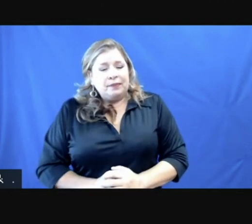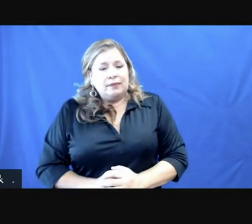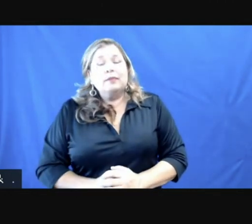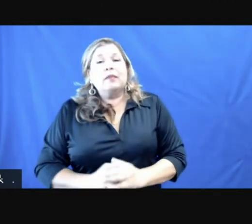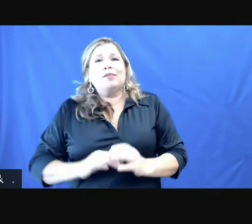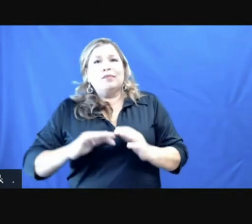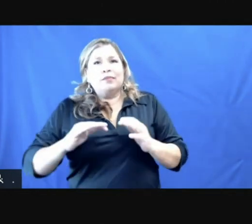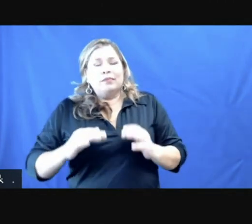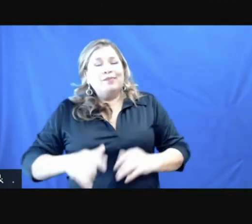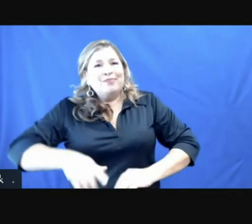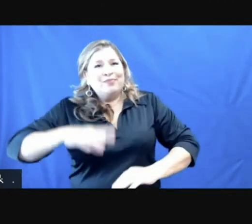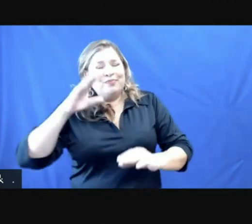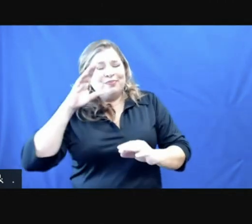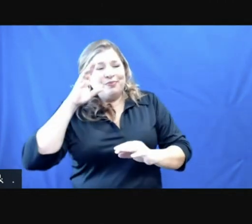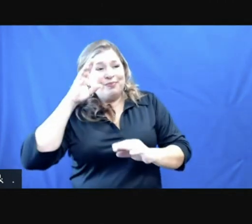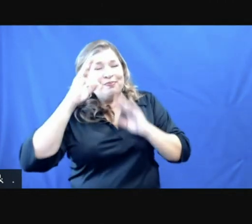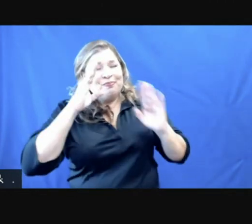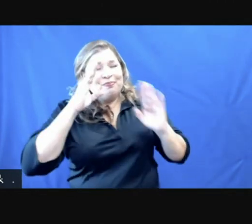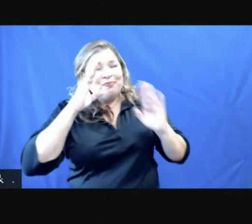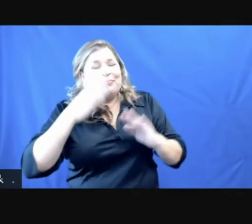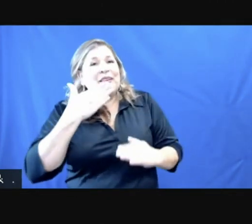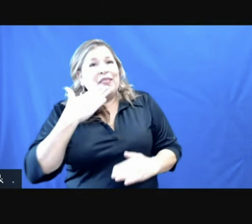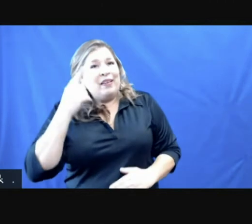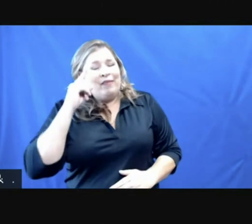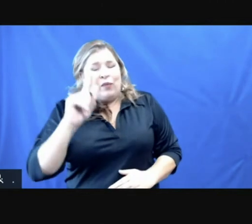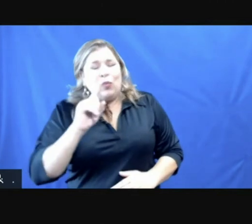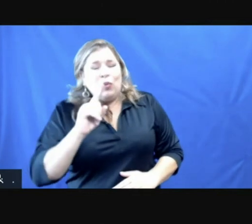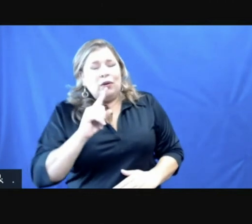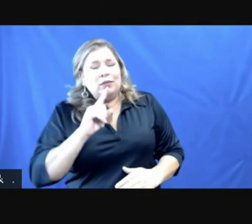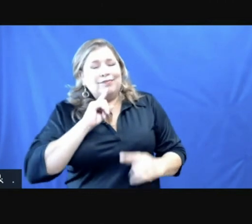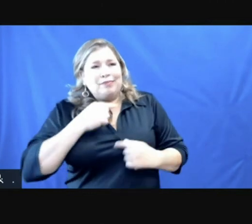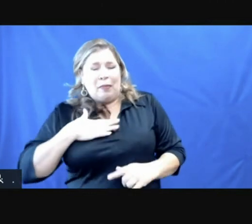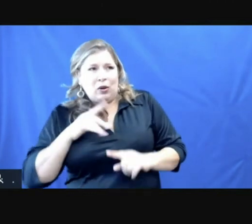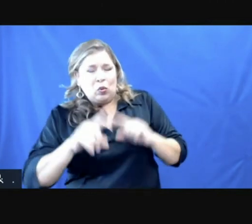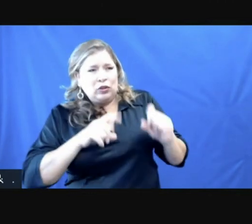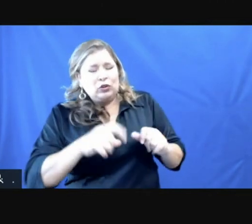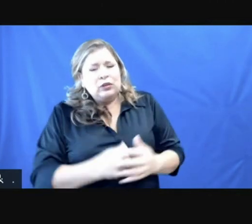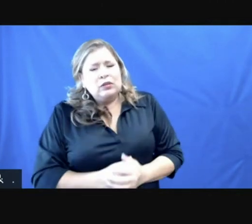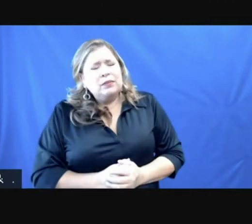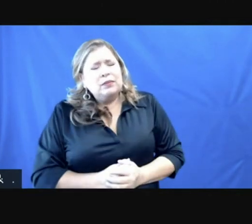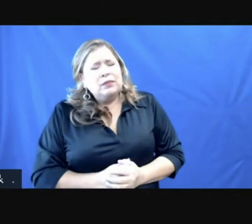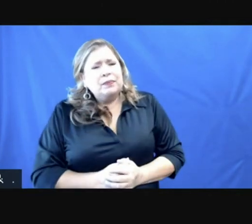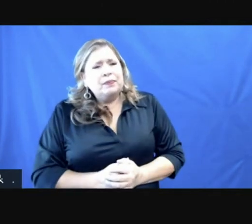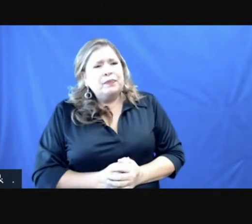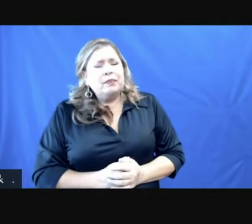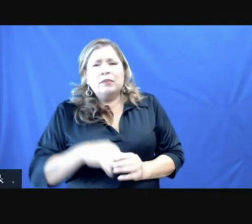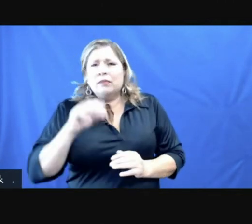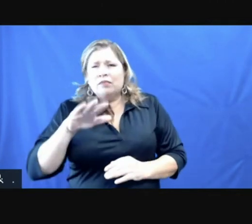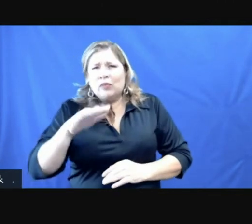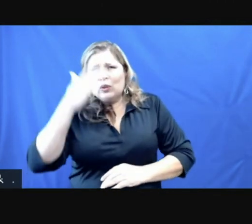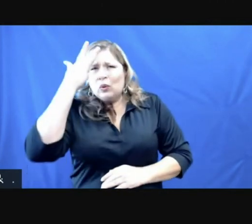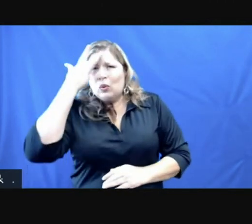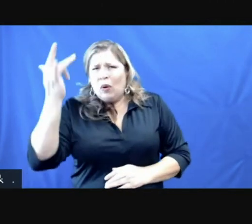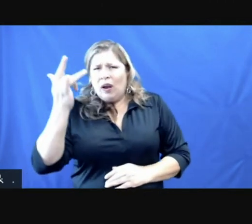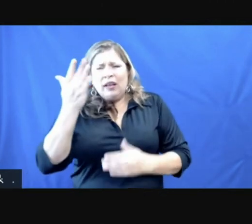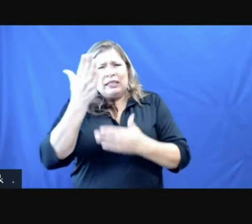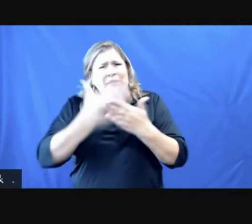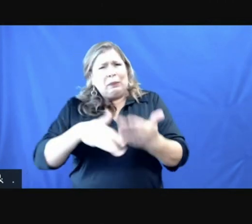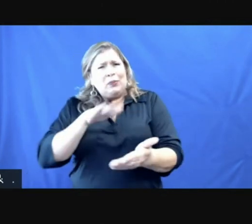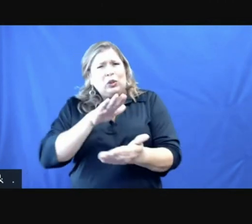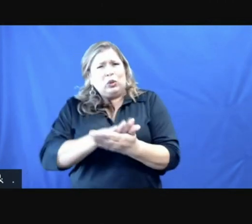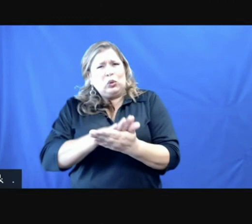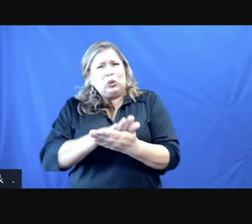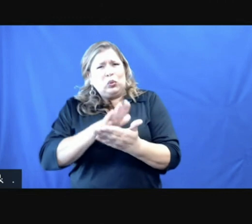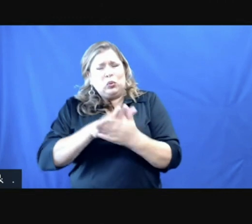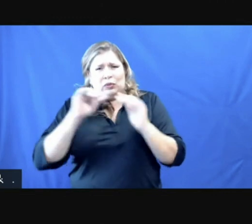Jeremy. Hi there, thank you for taking my question. I'm wondering, why are some schools still able to have in-person learning, even